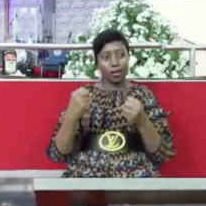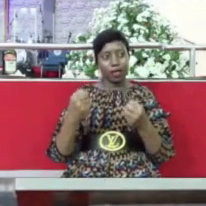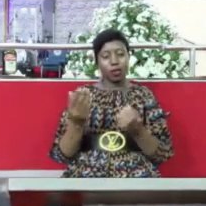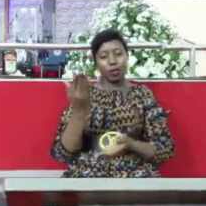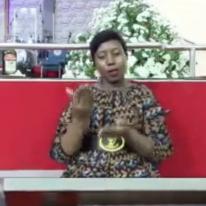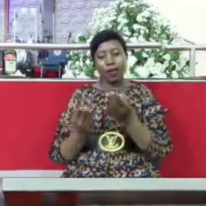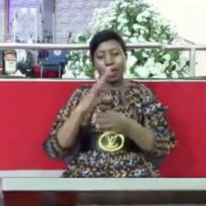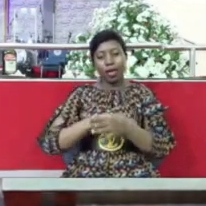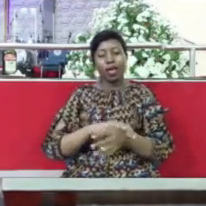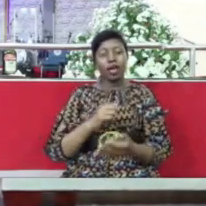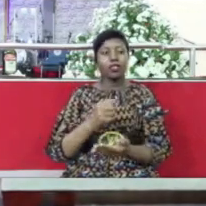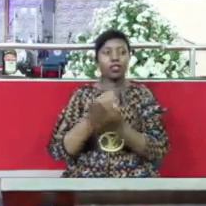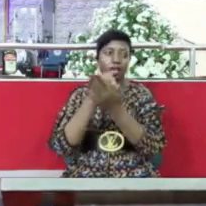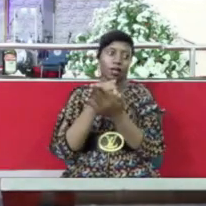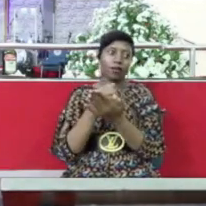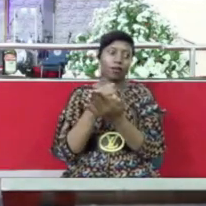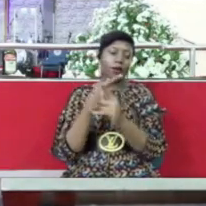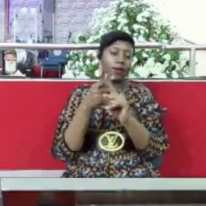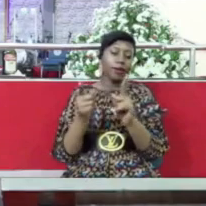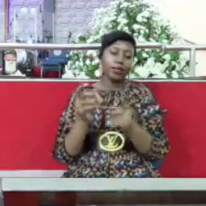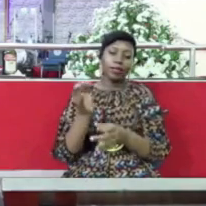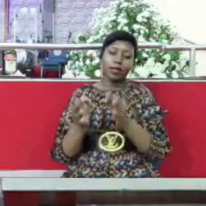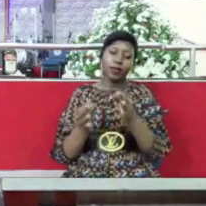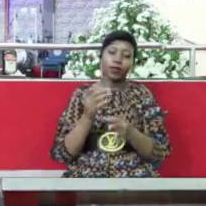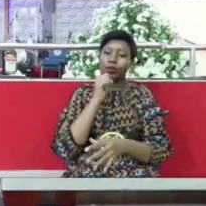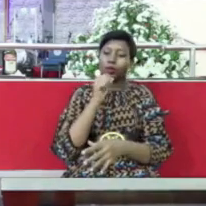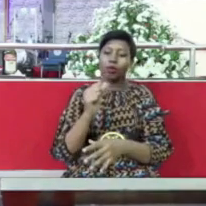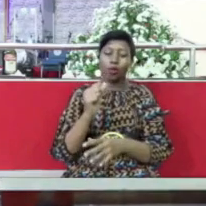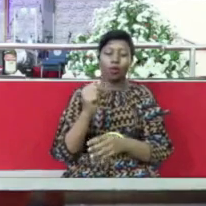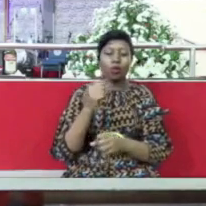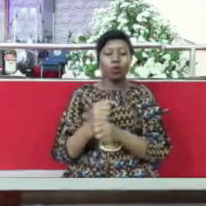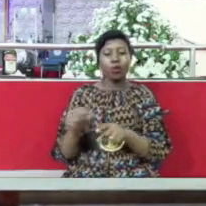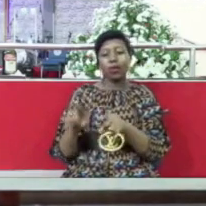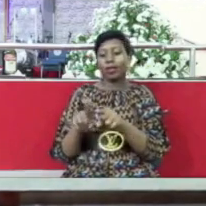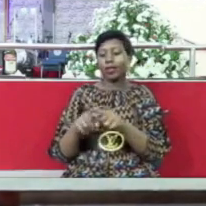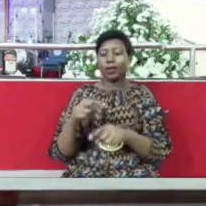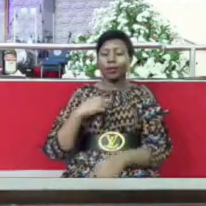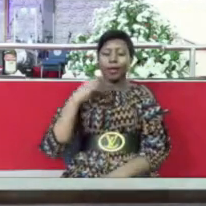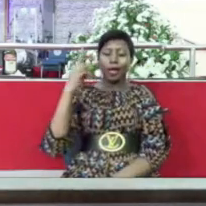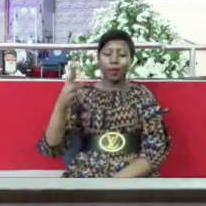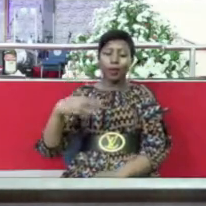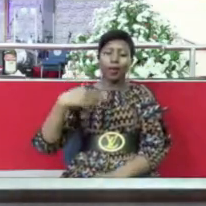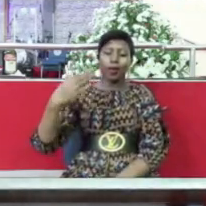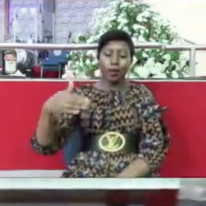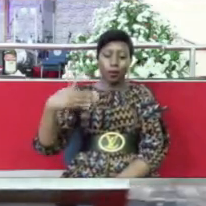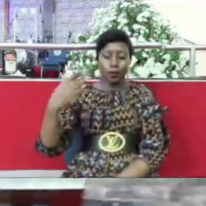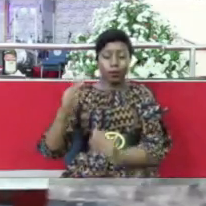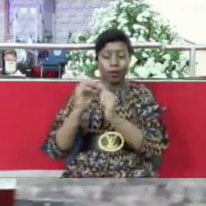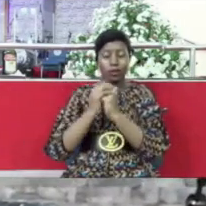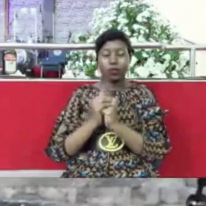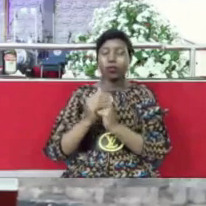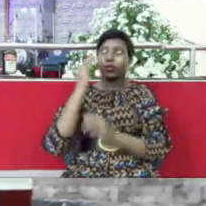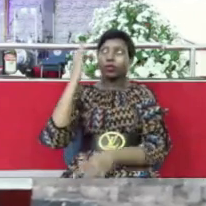Lakini hata kama hautafanya hivyo, even if you don't do it, bado nitakuabudu wewe. I will still worship Why you. Why is he confessing that? Mbona